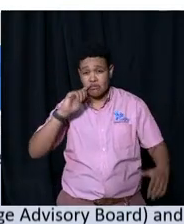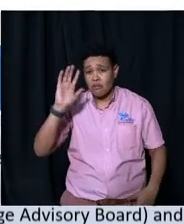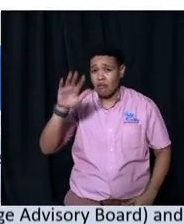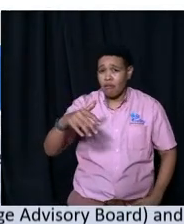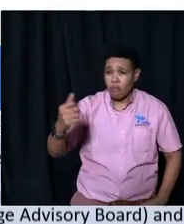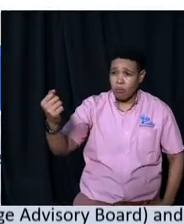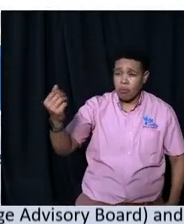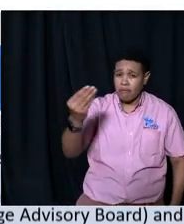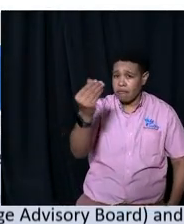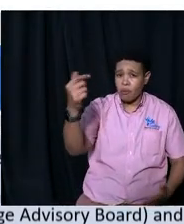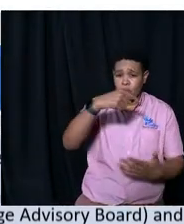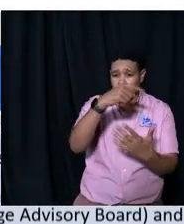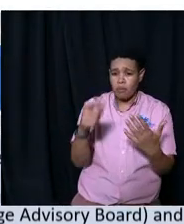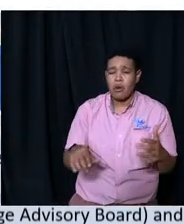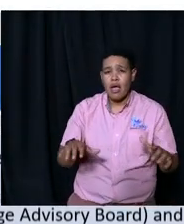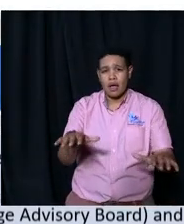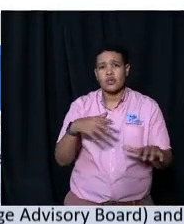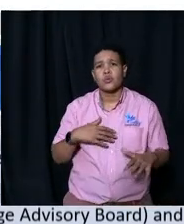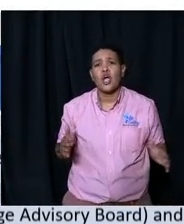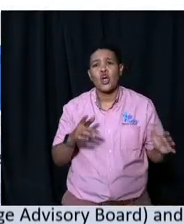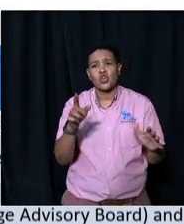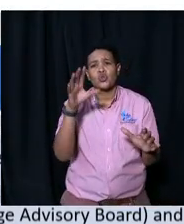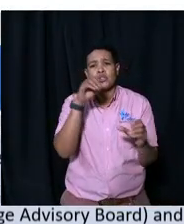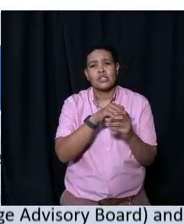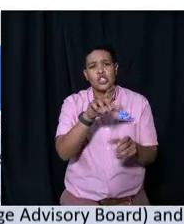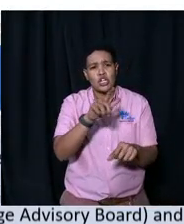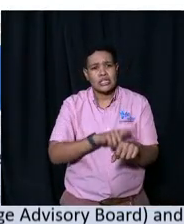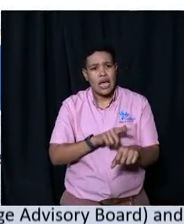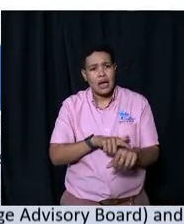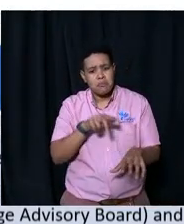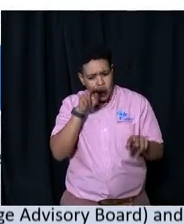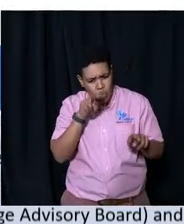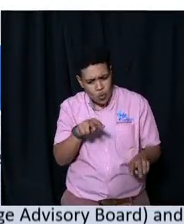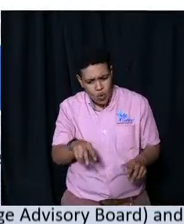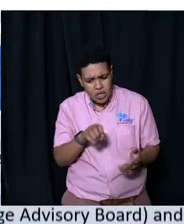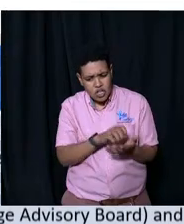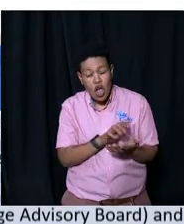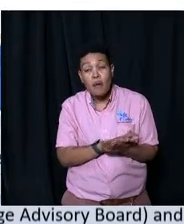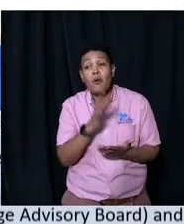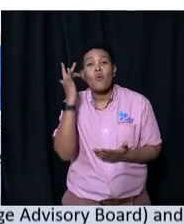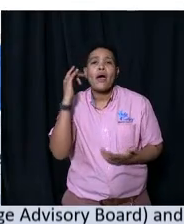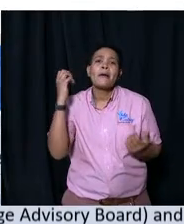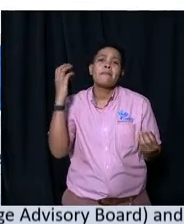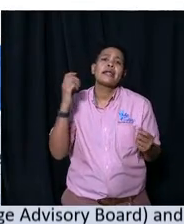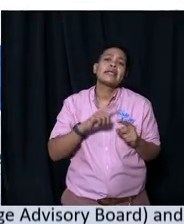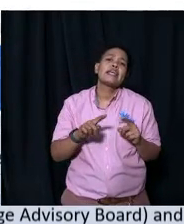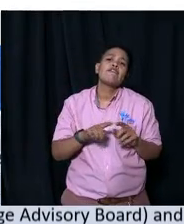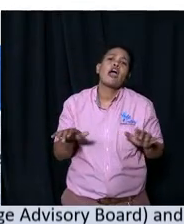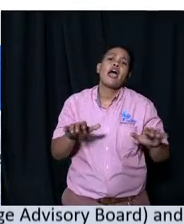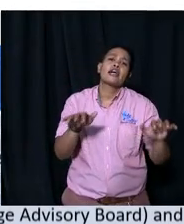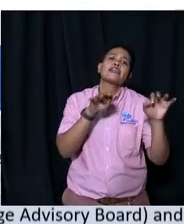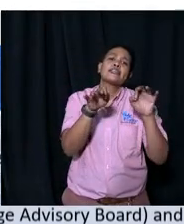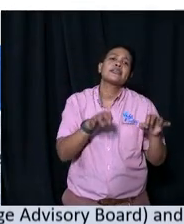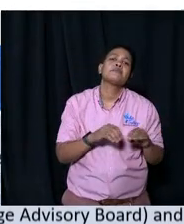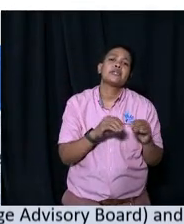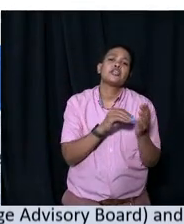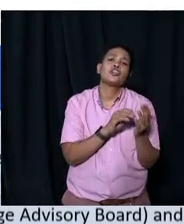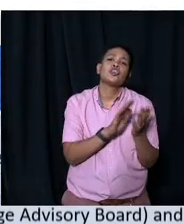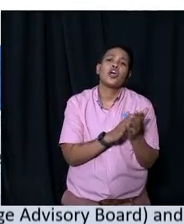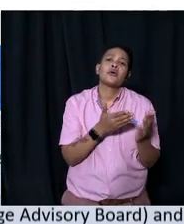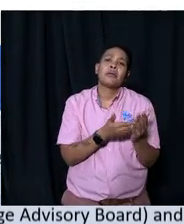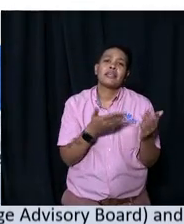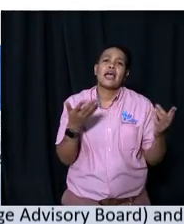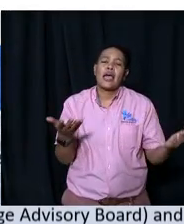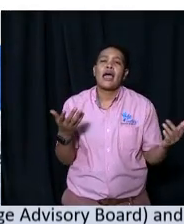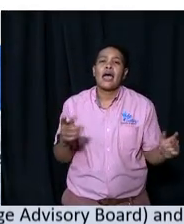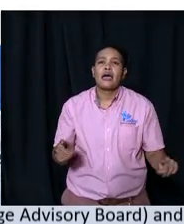of the actions. We encourage you to please, in your time, take a look at the document, because there are many, many actions outlined in the document.